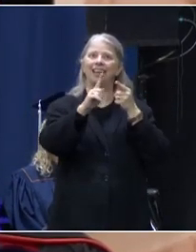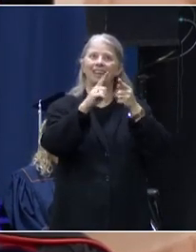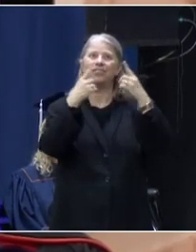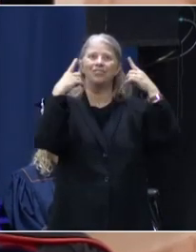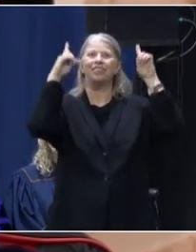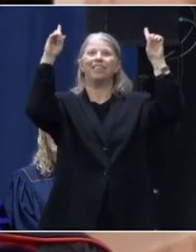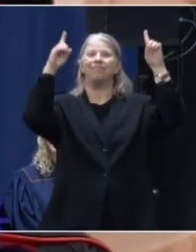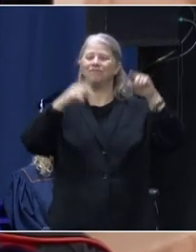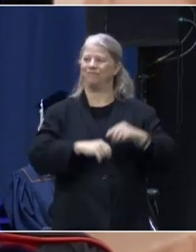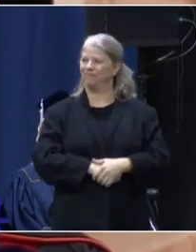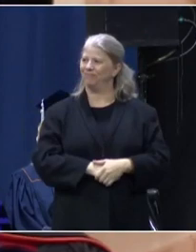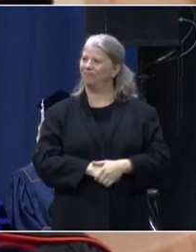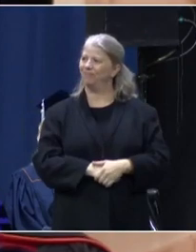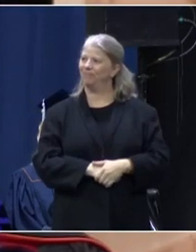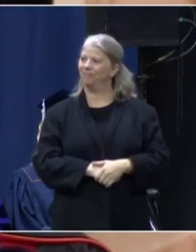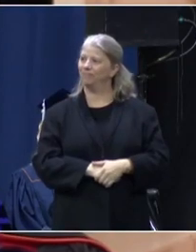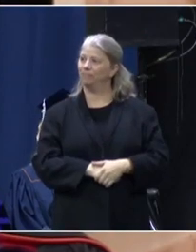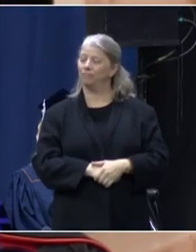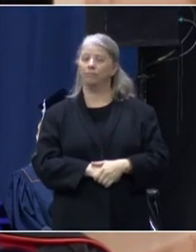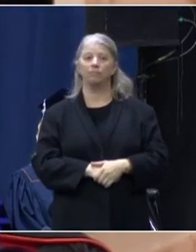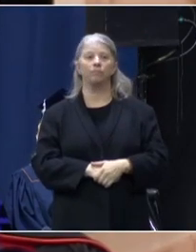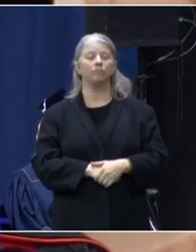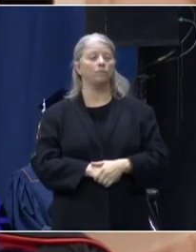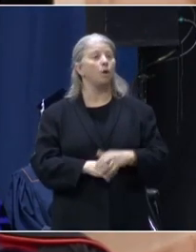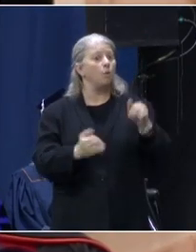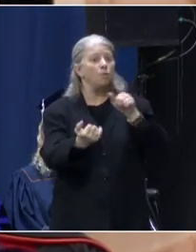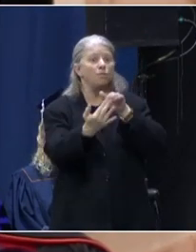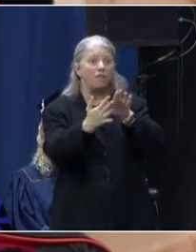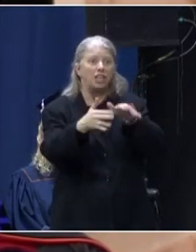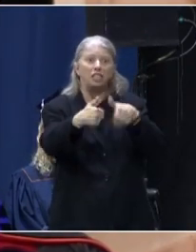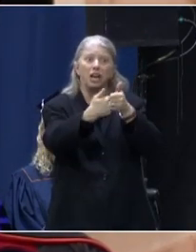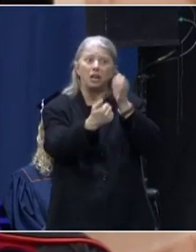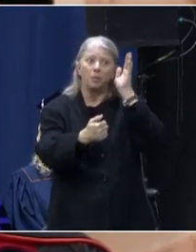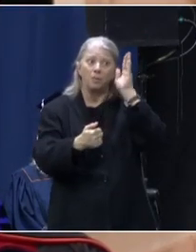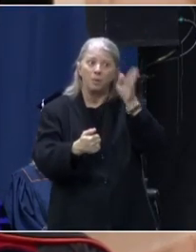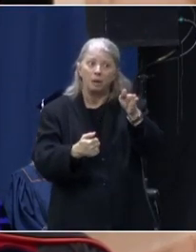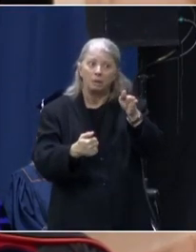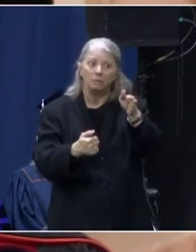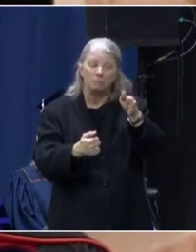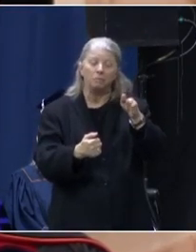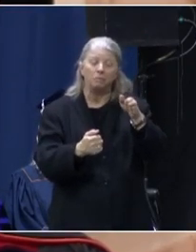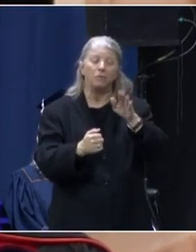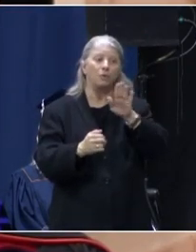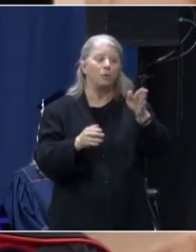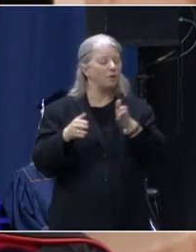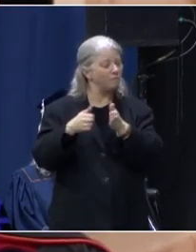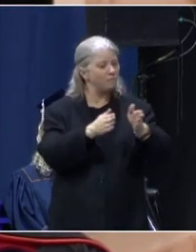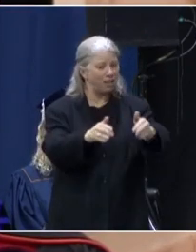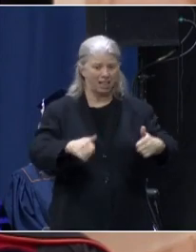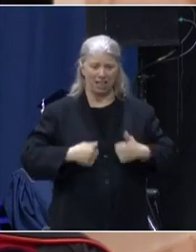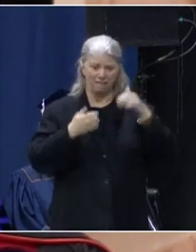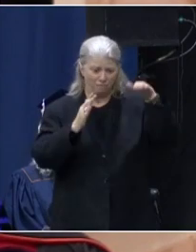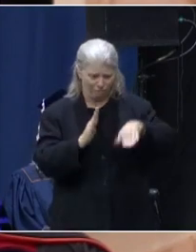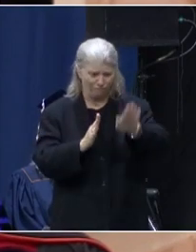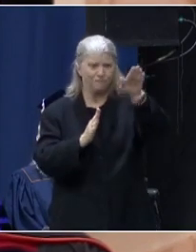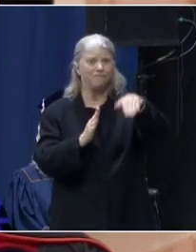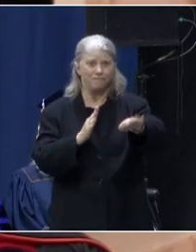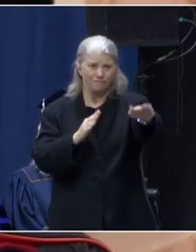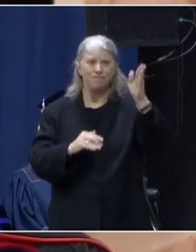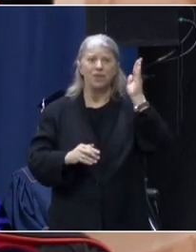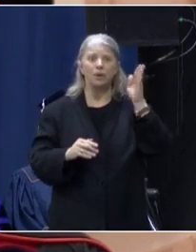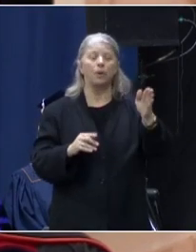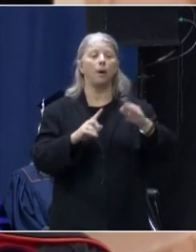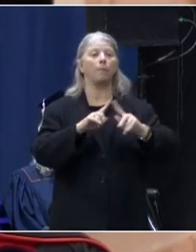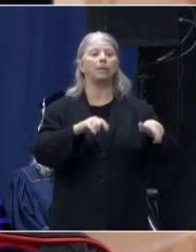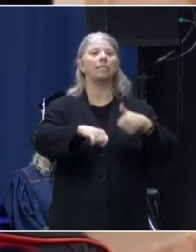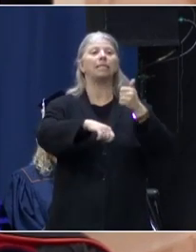achieve. You will certainly face challenges and bumps along your path in life. But I know that when you set